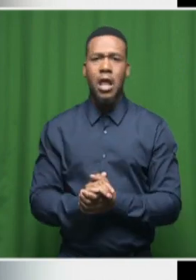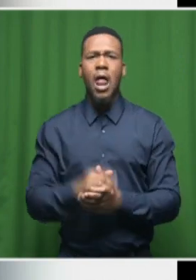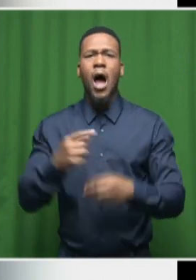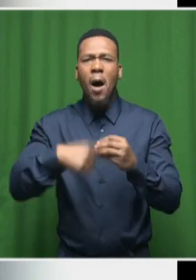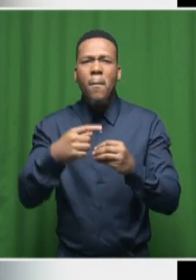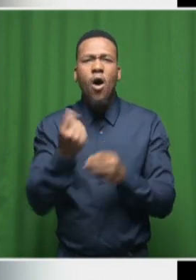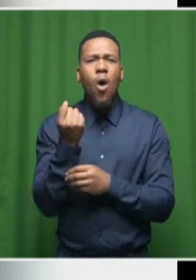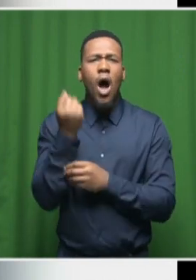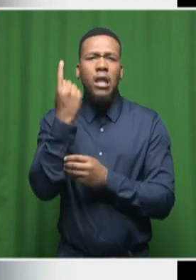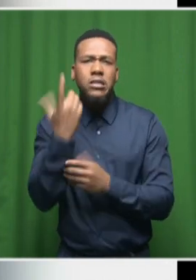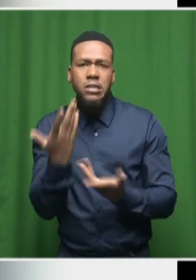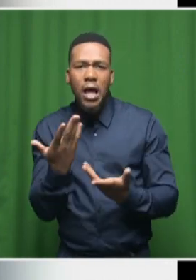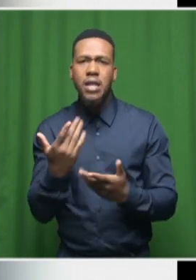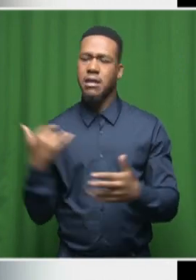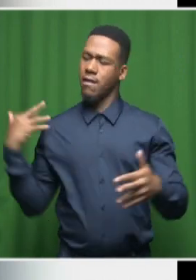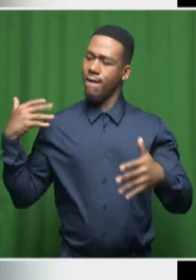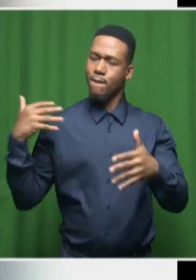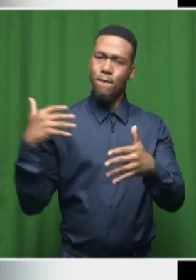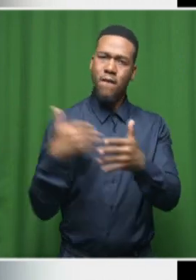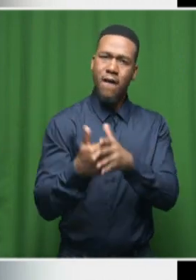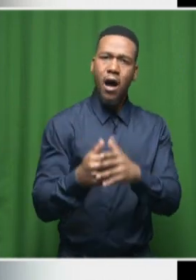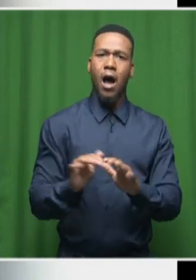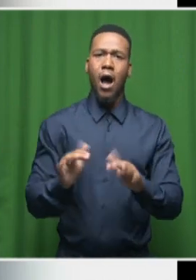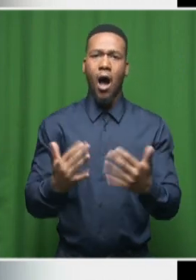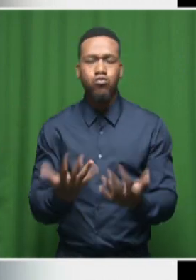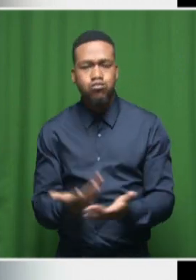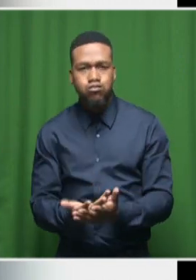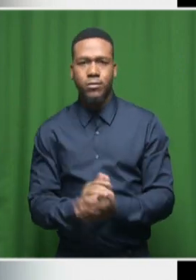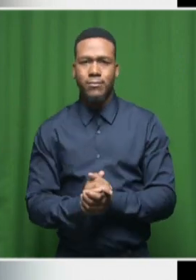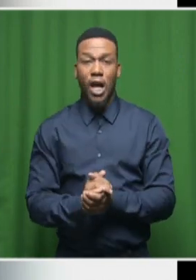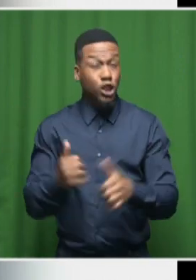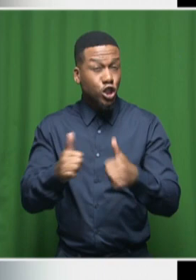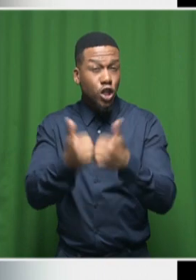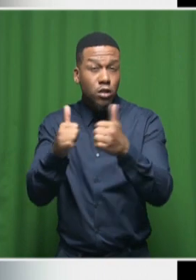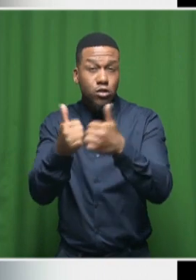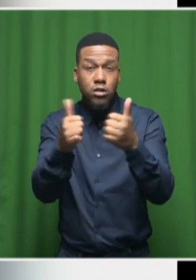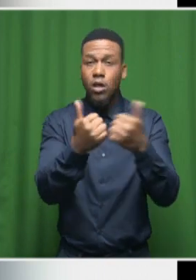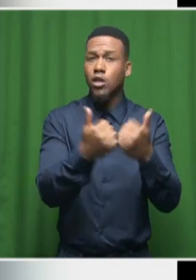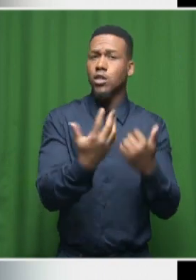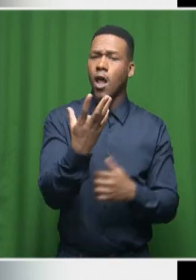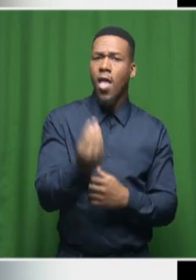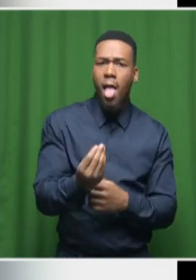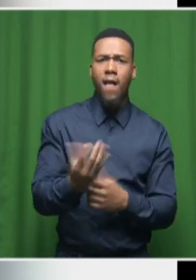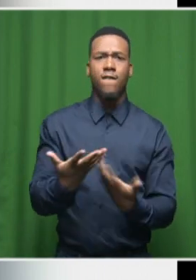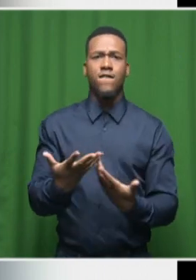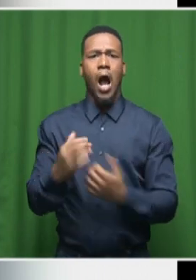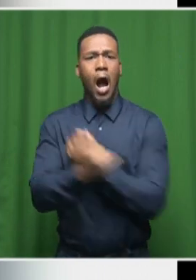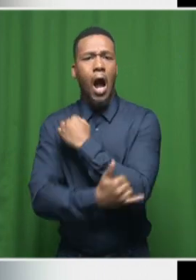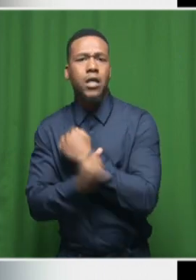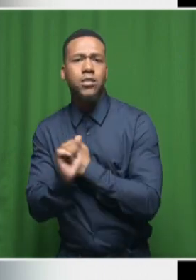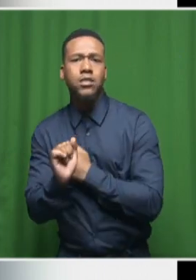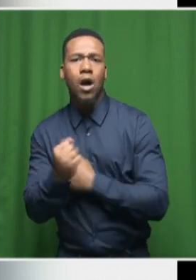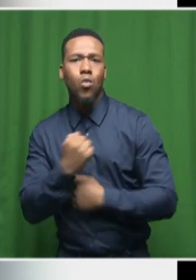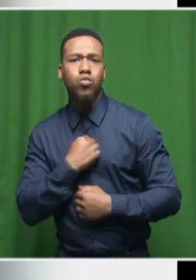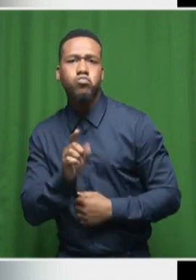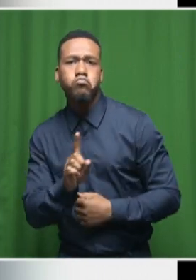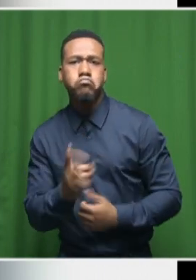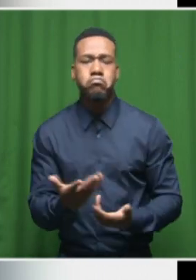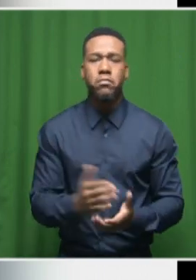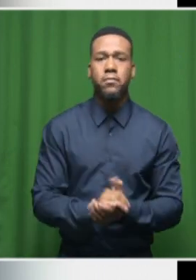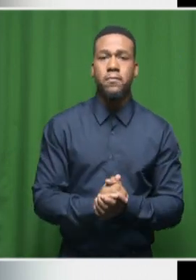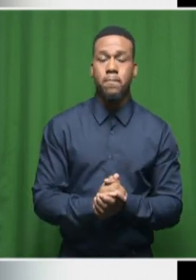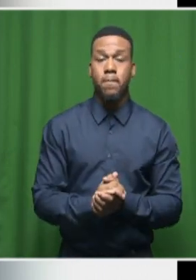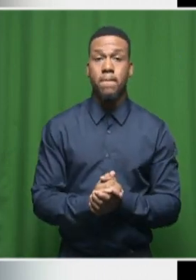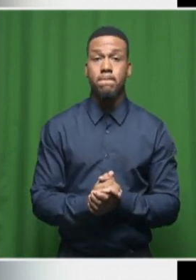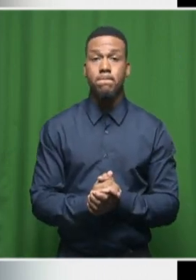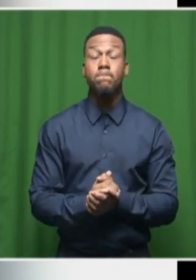understanding how far we've come, the gains that we've made, but all the challenges that we still have in our country. And very key